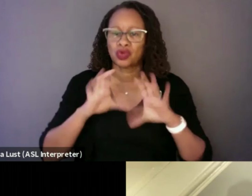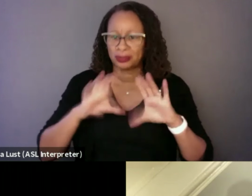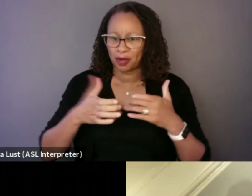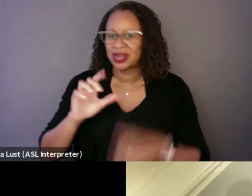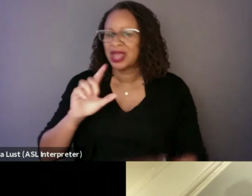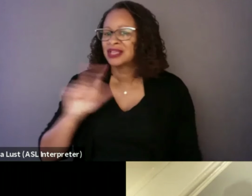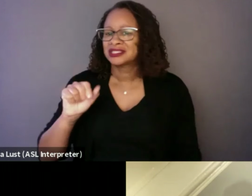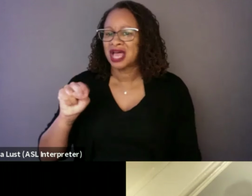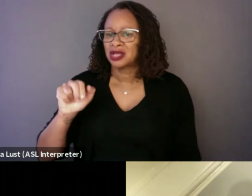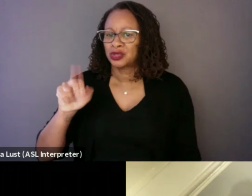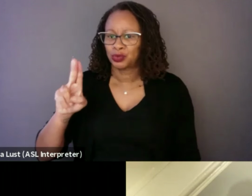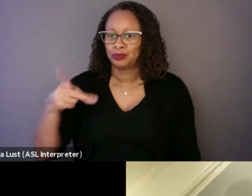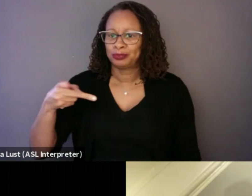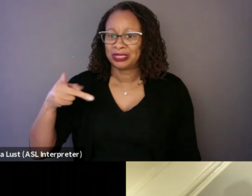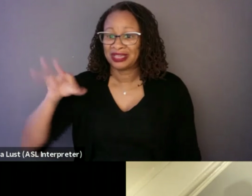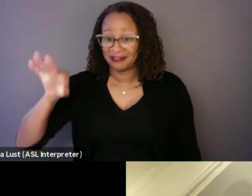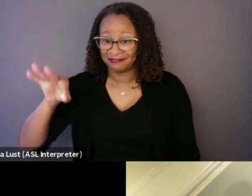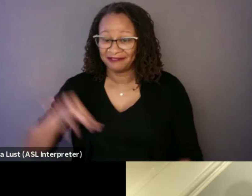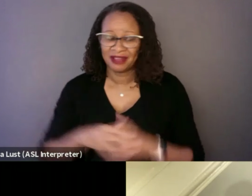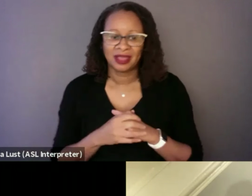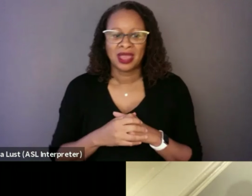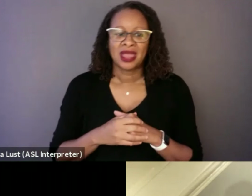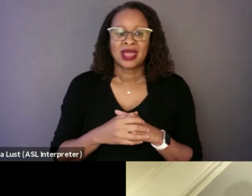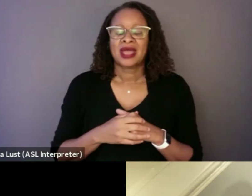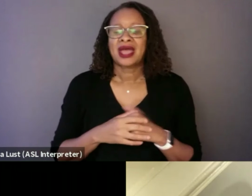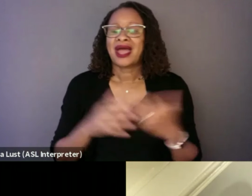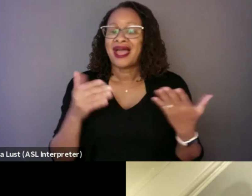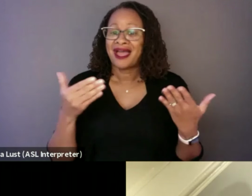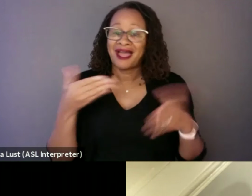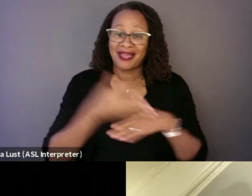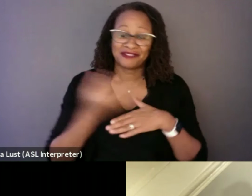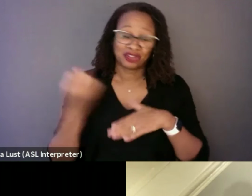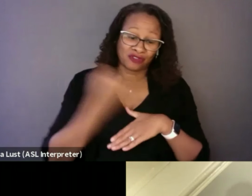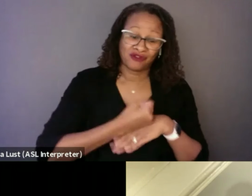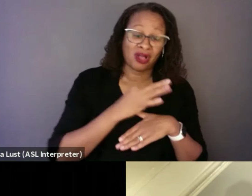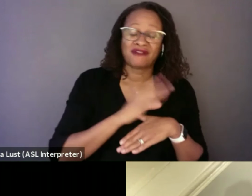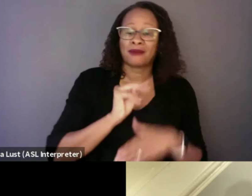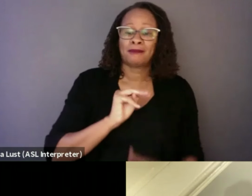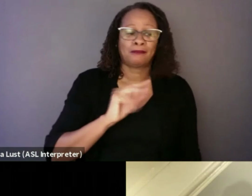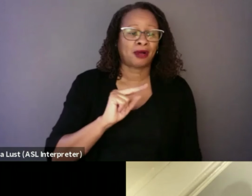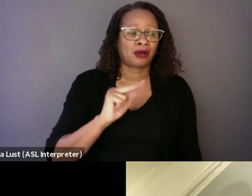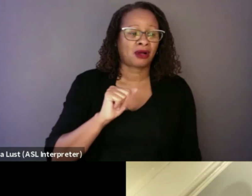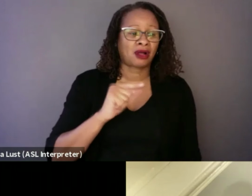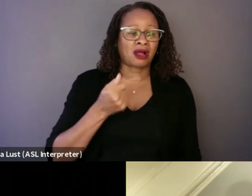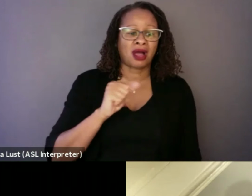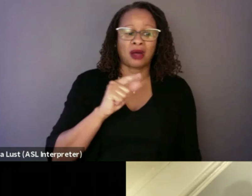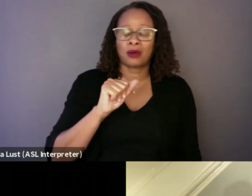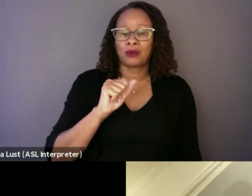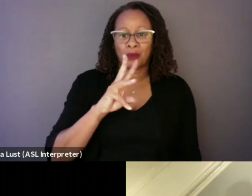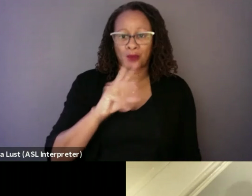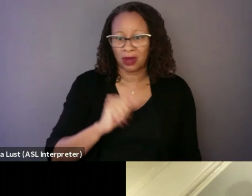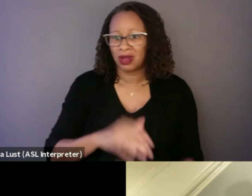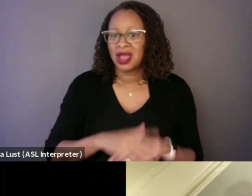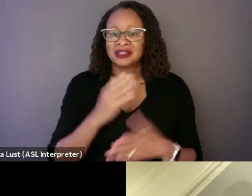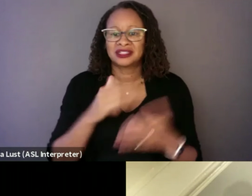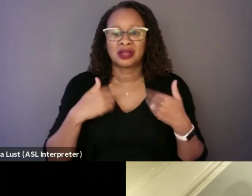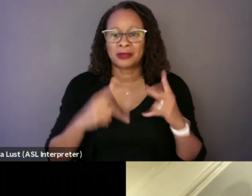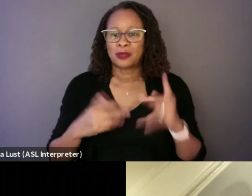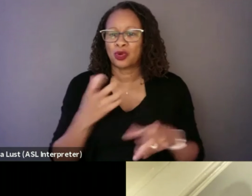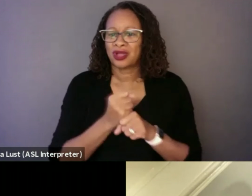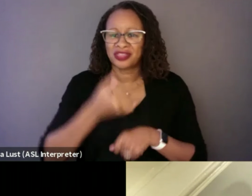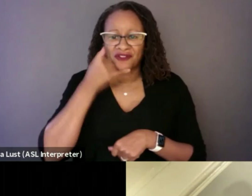There was during the election and after the fall of Mugabe, sort of a flowering of independent press, a lot of young people who grabbed their phone and you